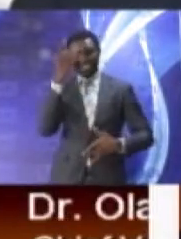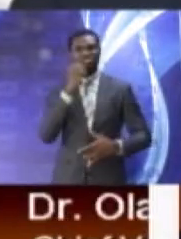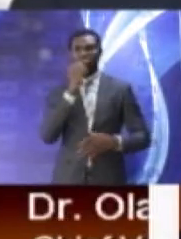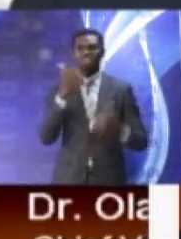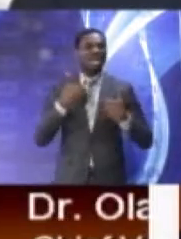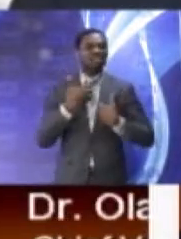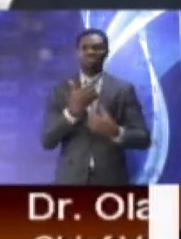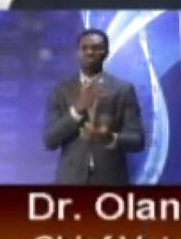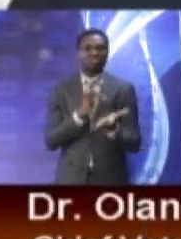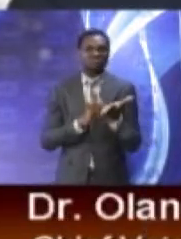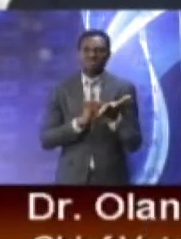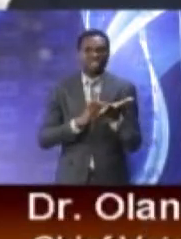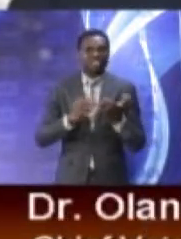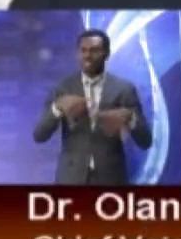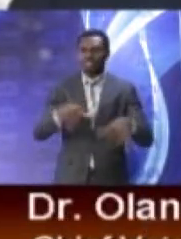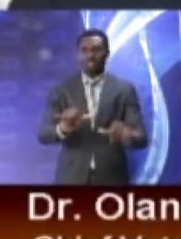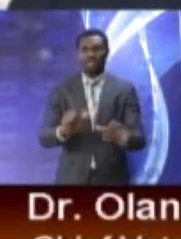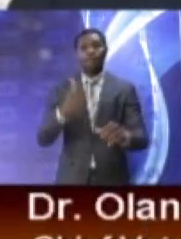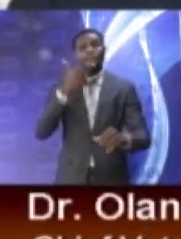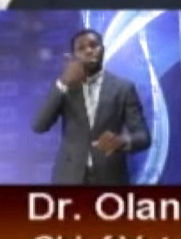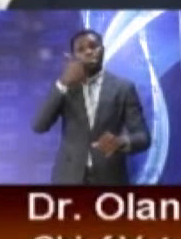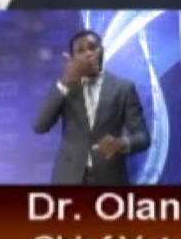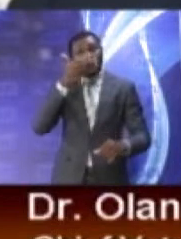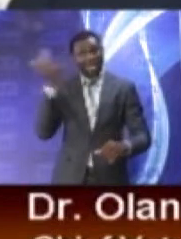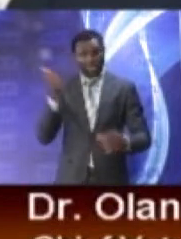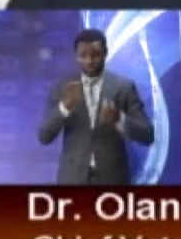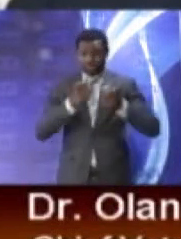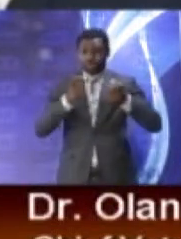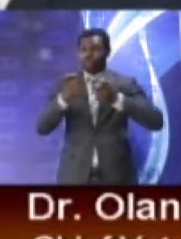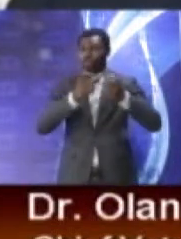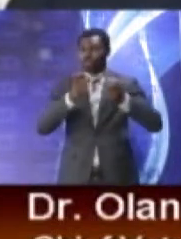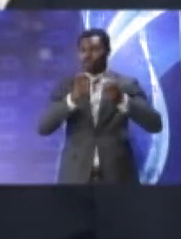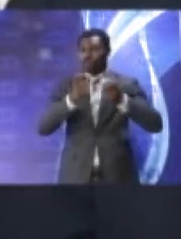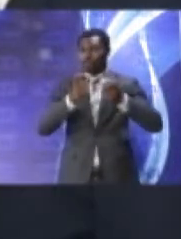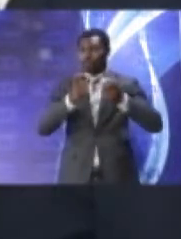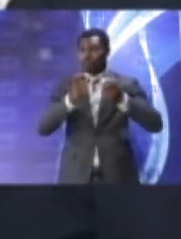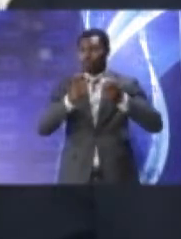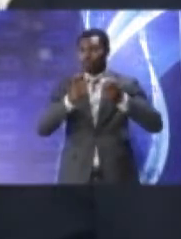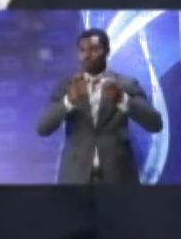it. So the best control for African swine fever is